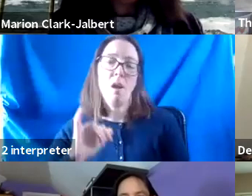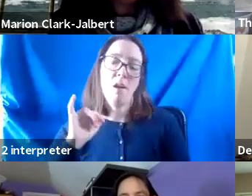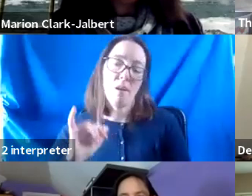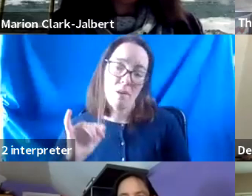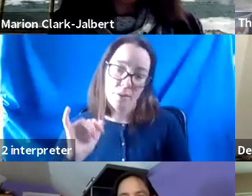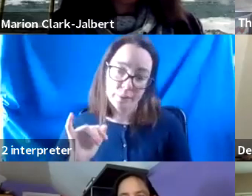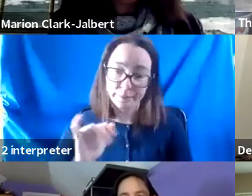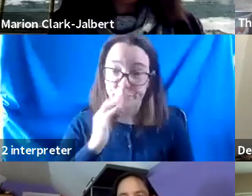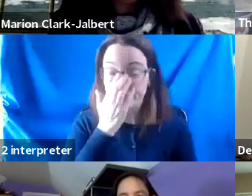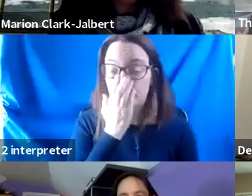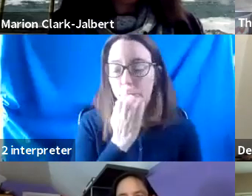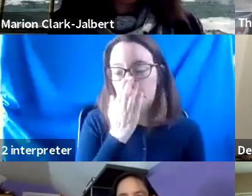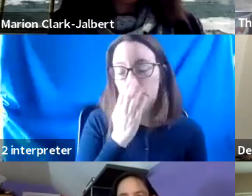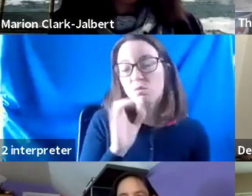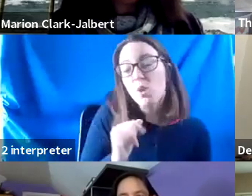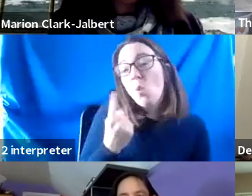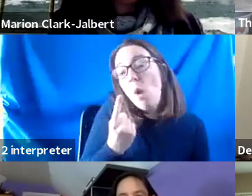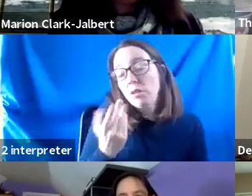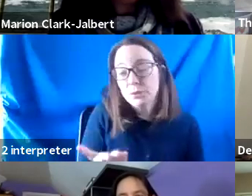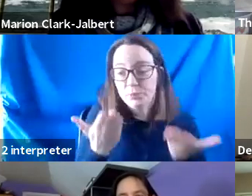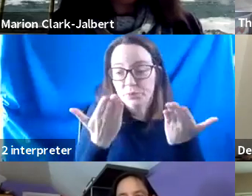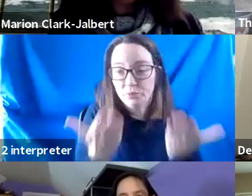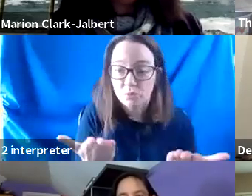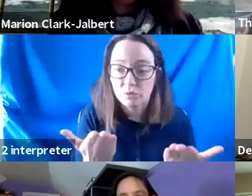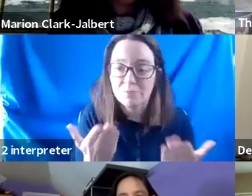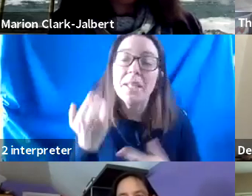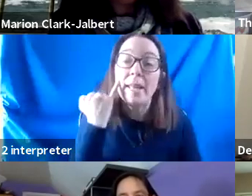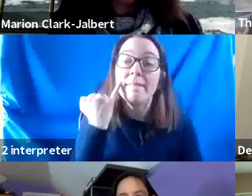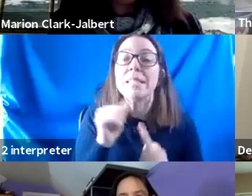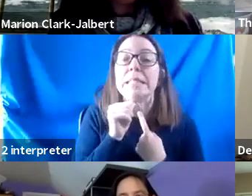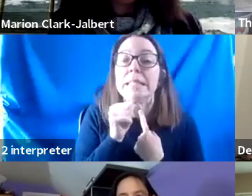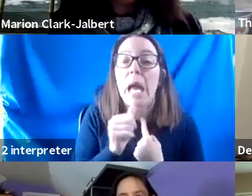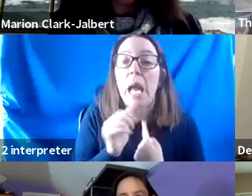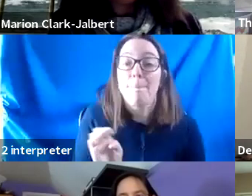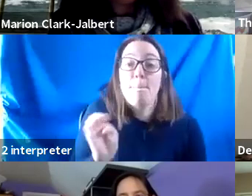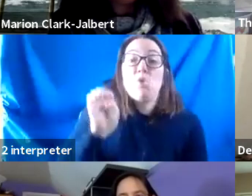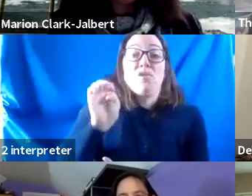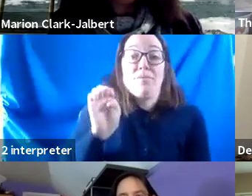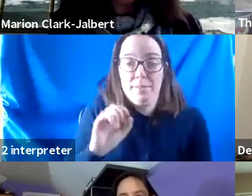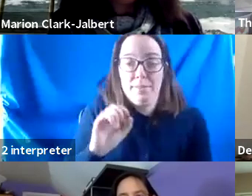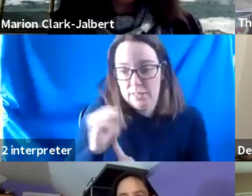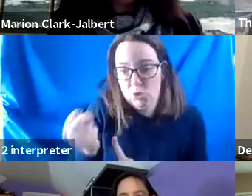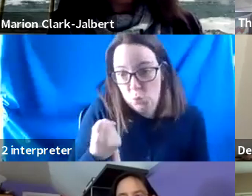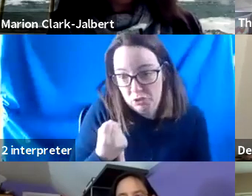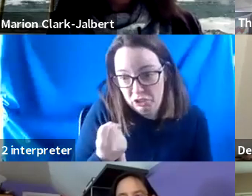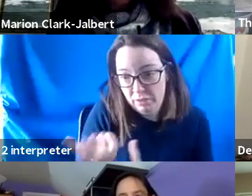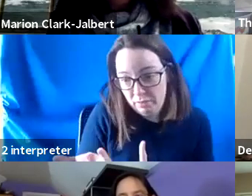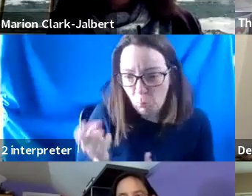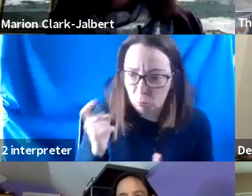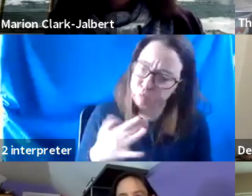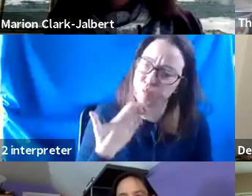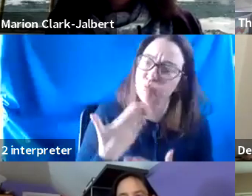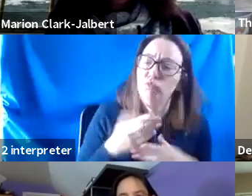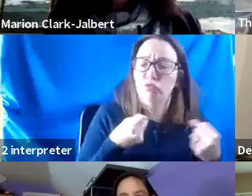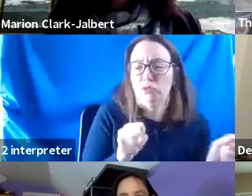high, or you feel like it isn't as urgent or immediate, or you want to at least give the other person an opportunity. Let them